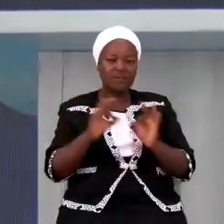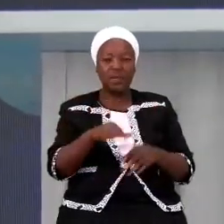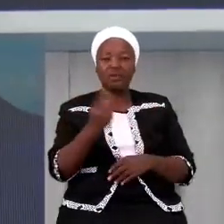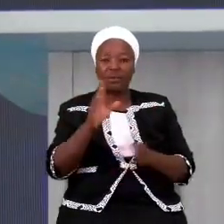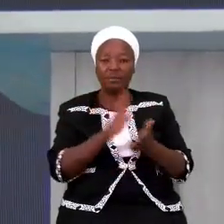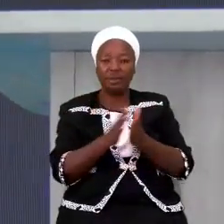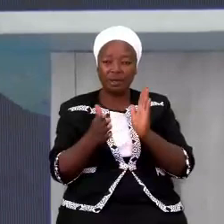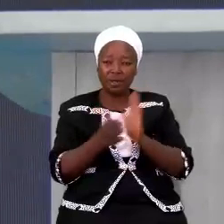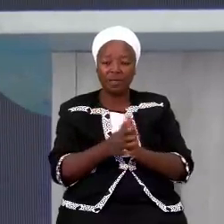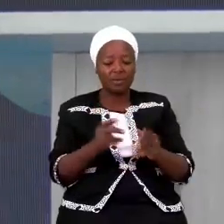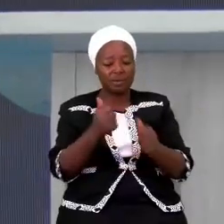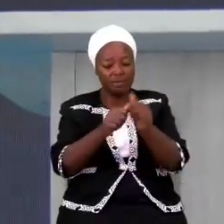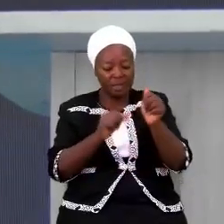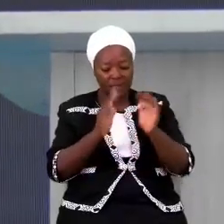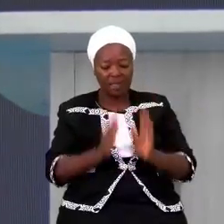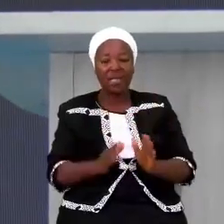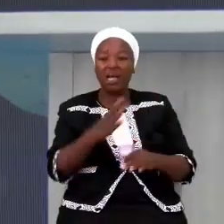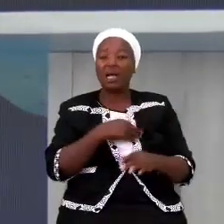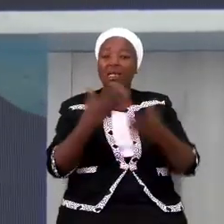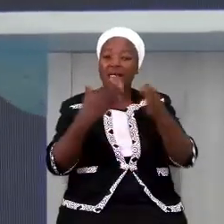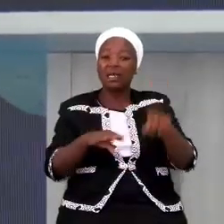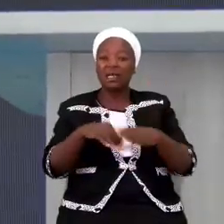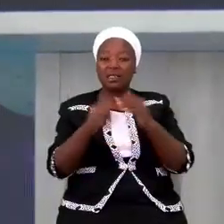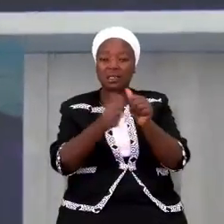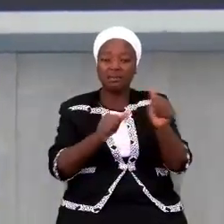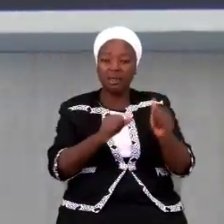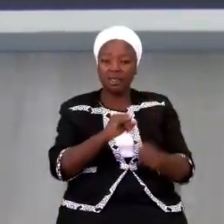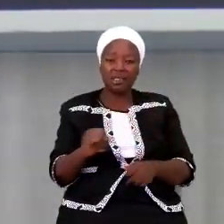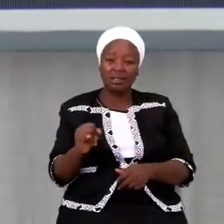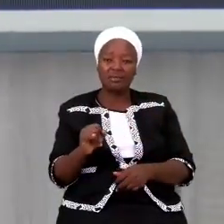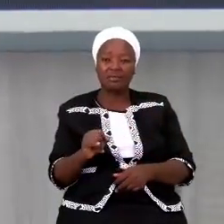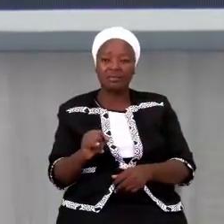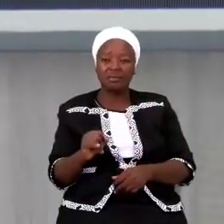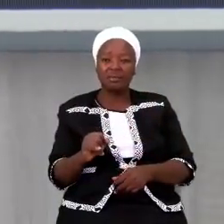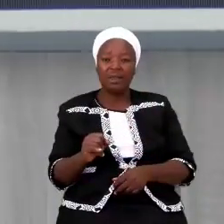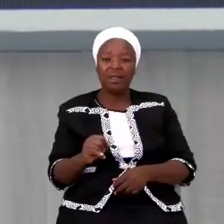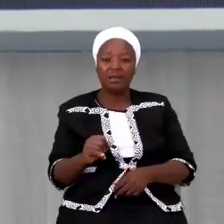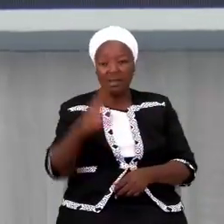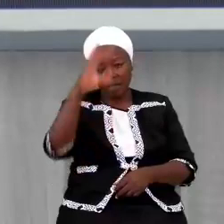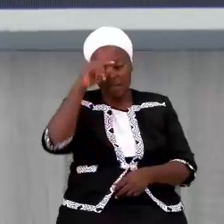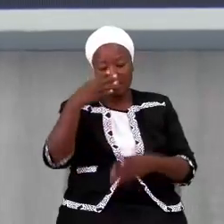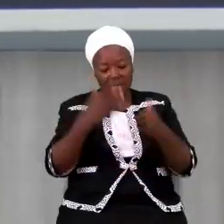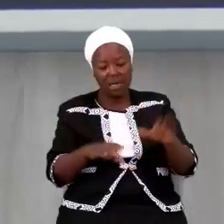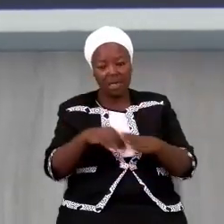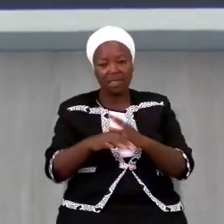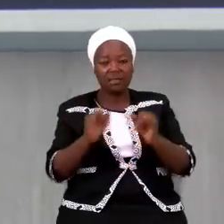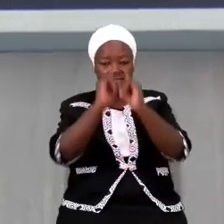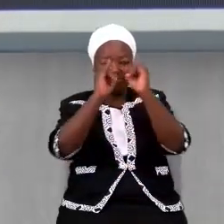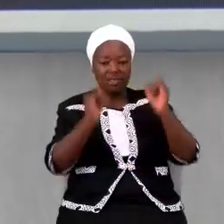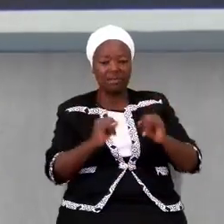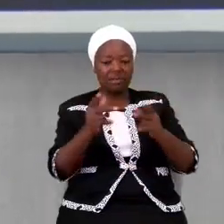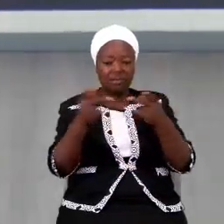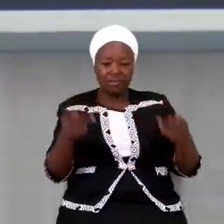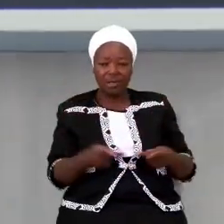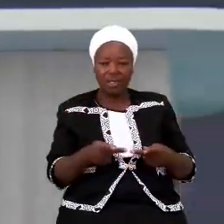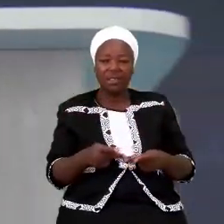the shine of the devil, he dies in the shrine of occultic healer,